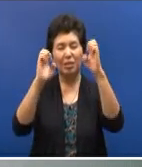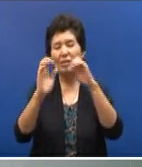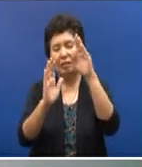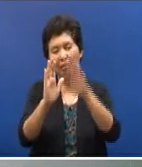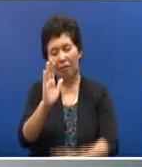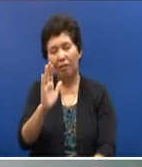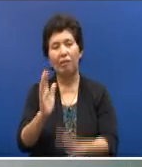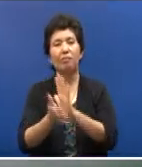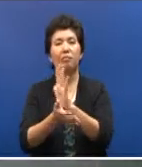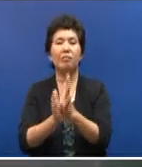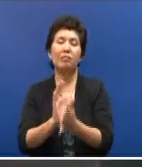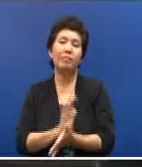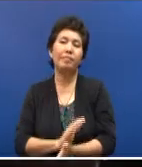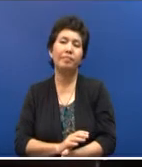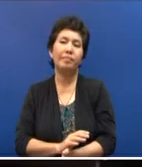them.